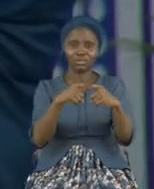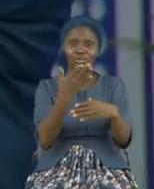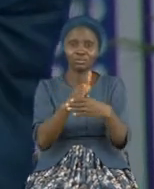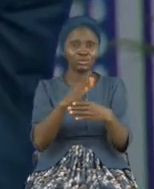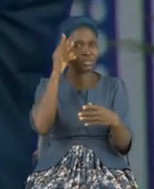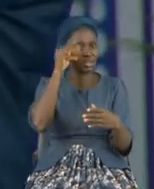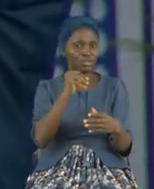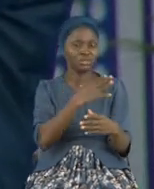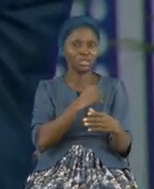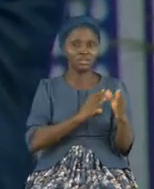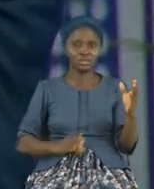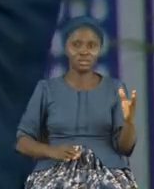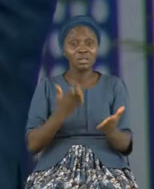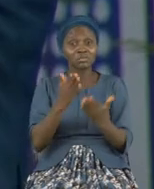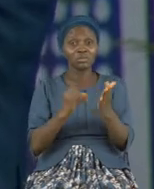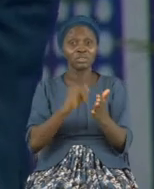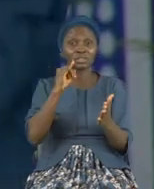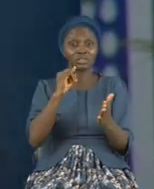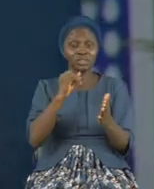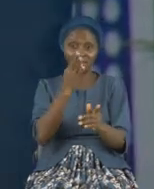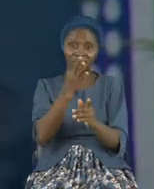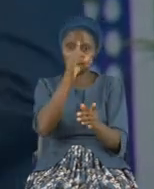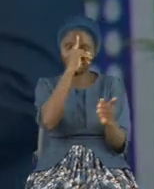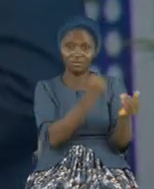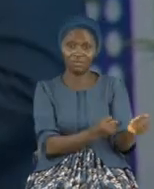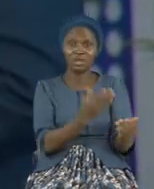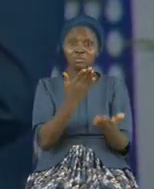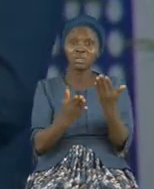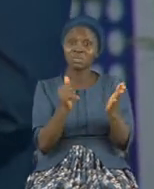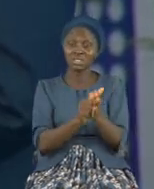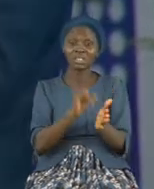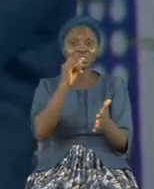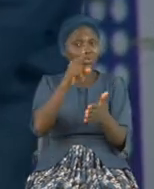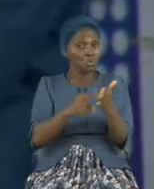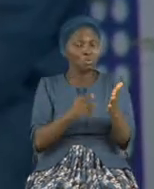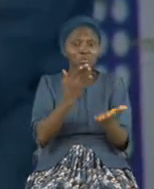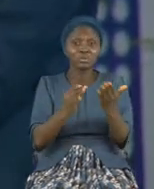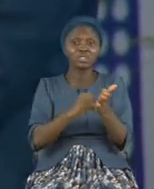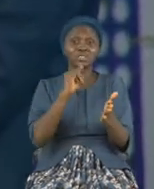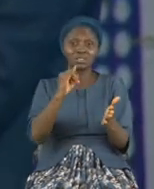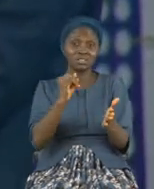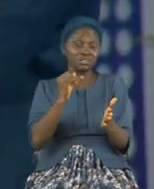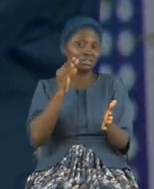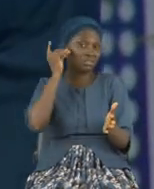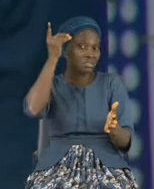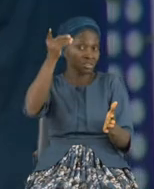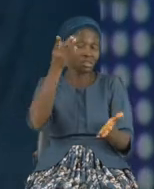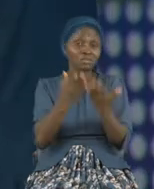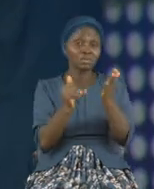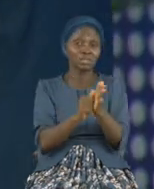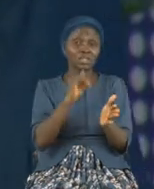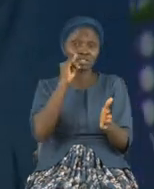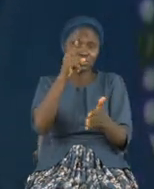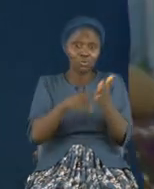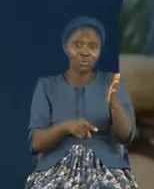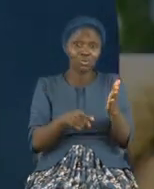his fate. Maybe that's what God wants for him. Peter did not think so. Peter just